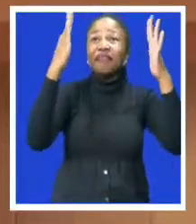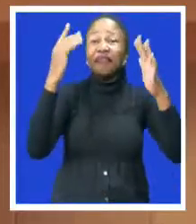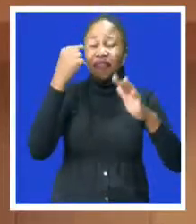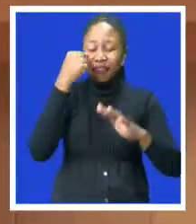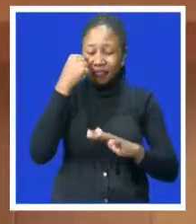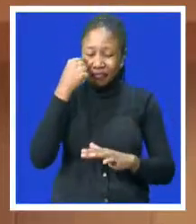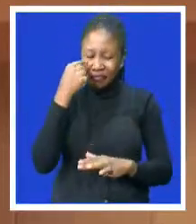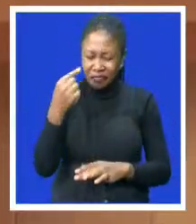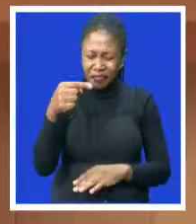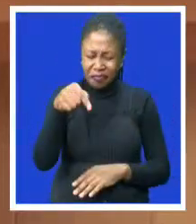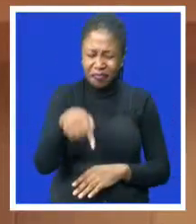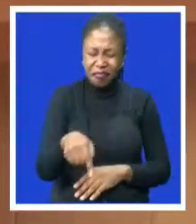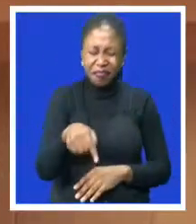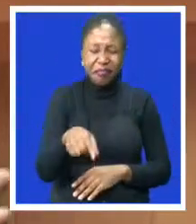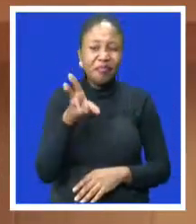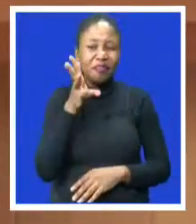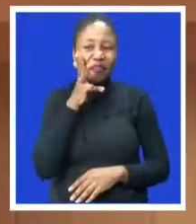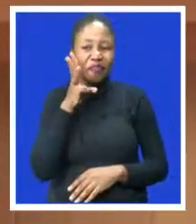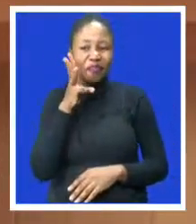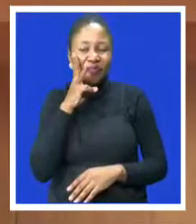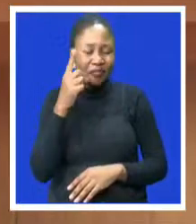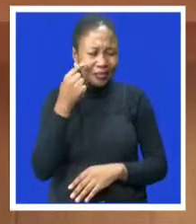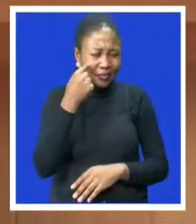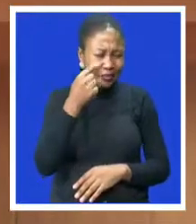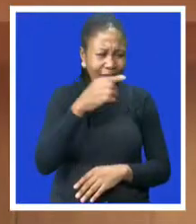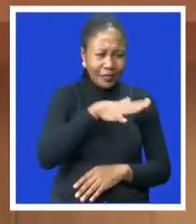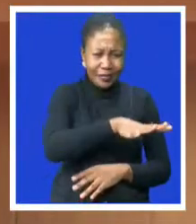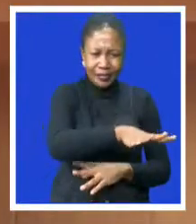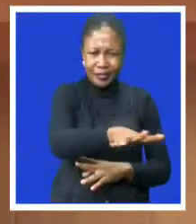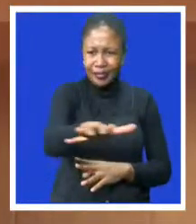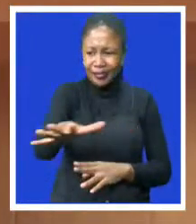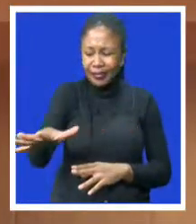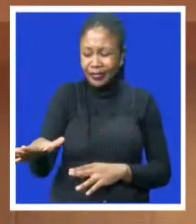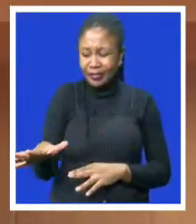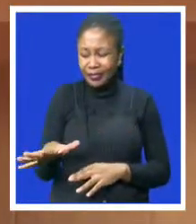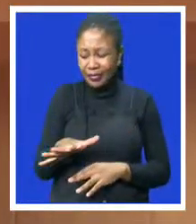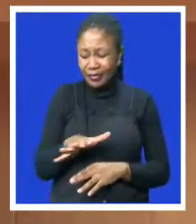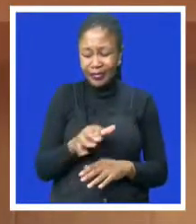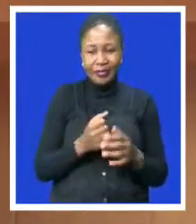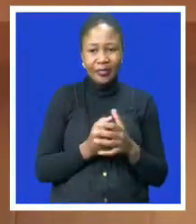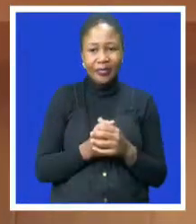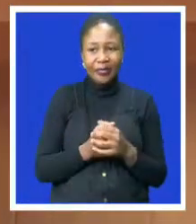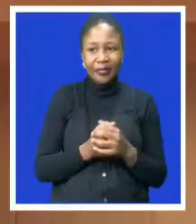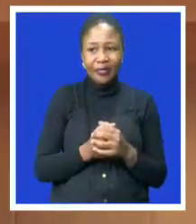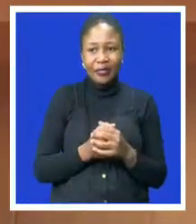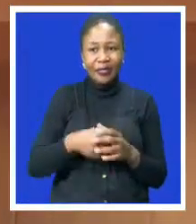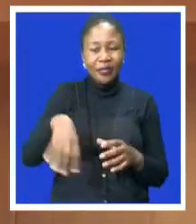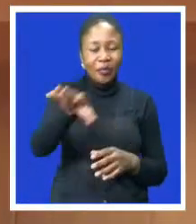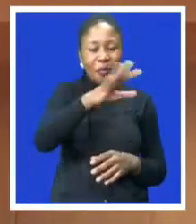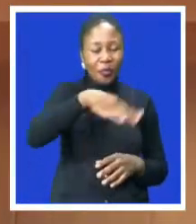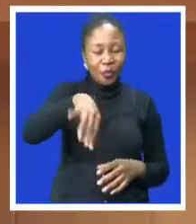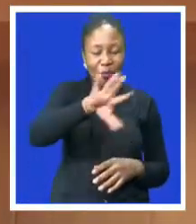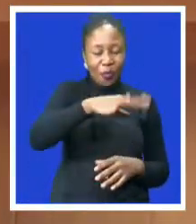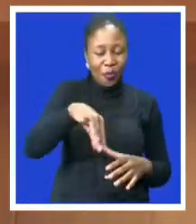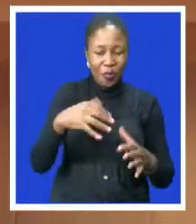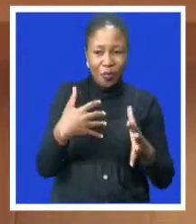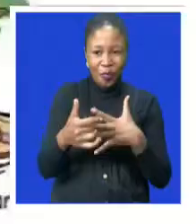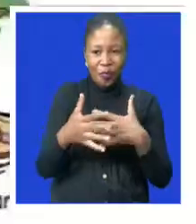you can see, this is just nature. All of what you can see, it is nature.